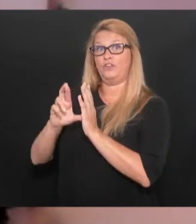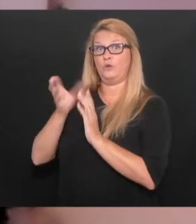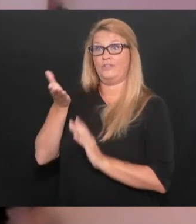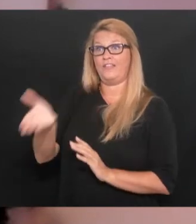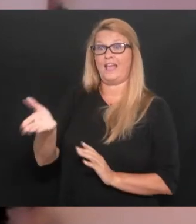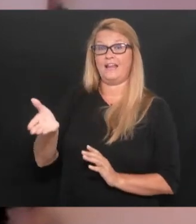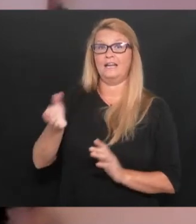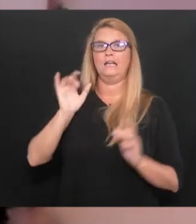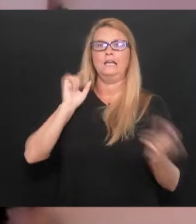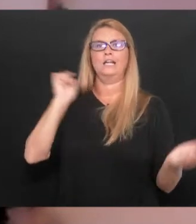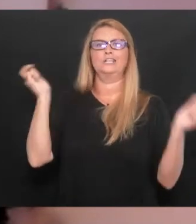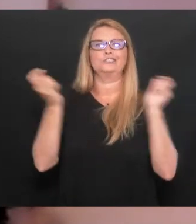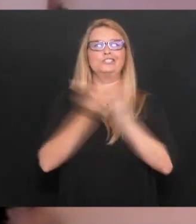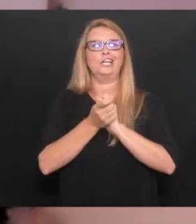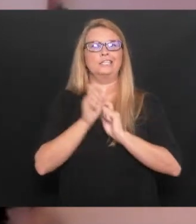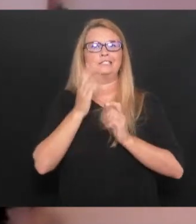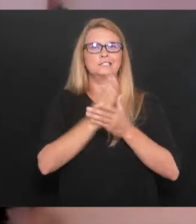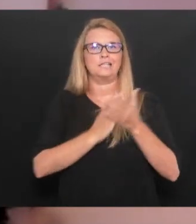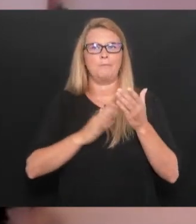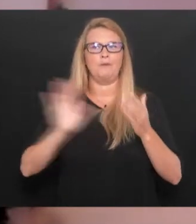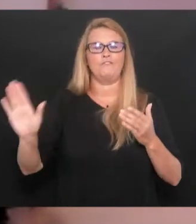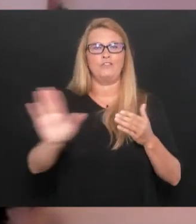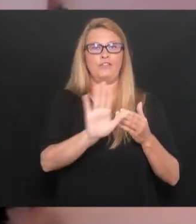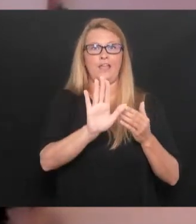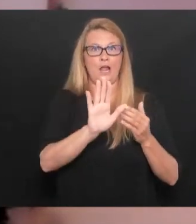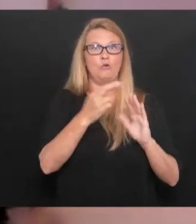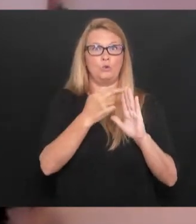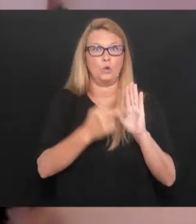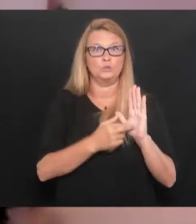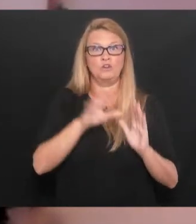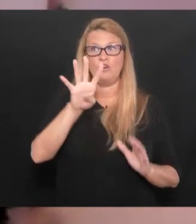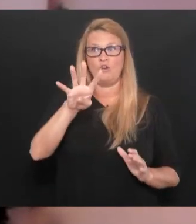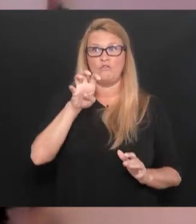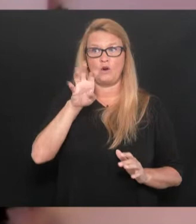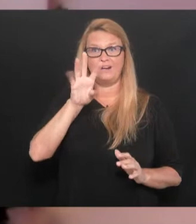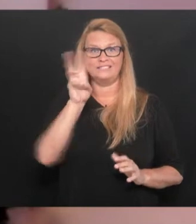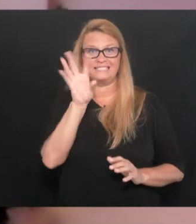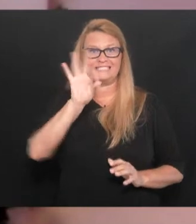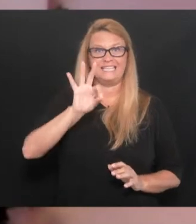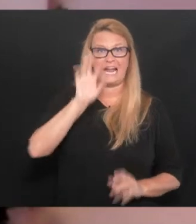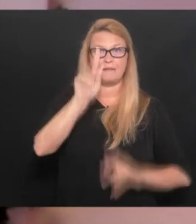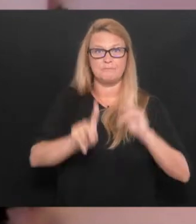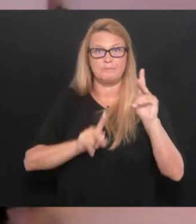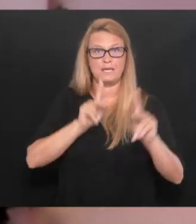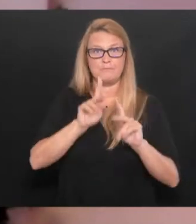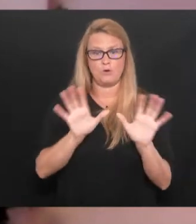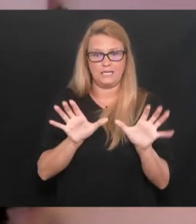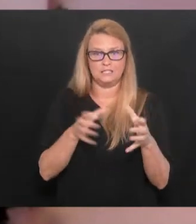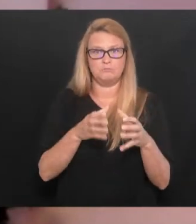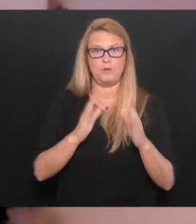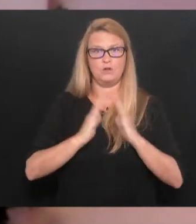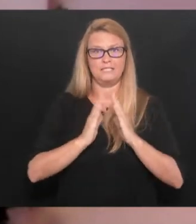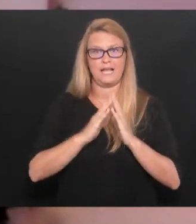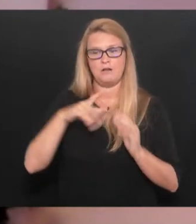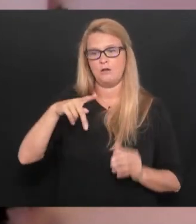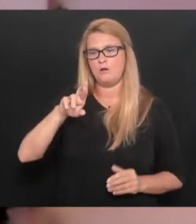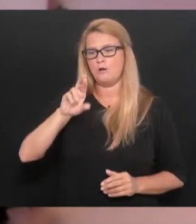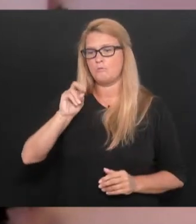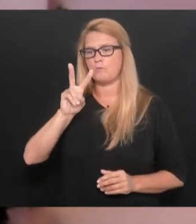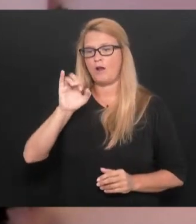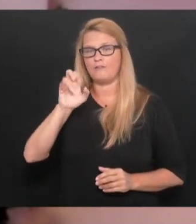changed some of their guidances, where 469 people in in a small town called